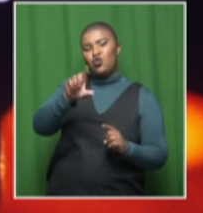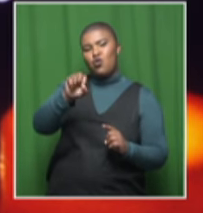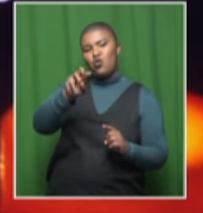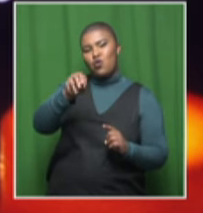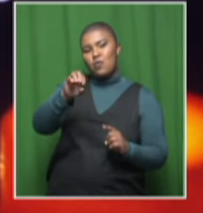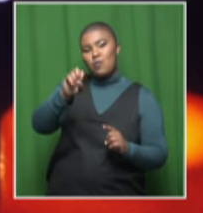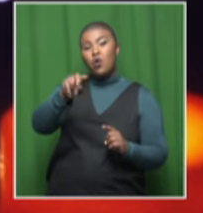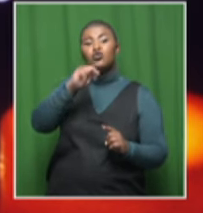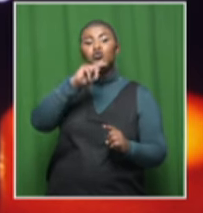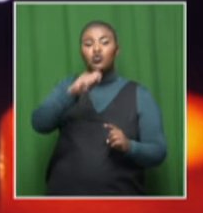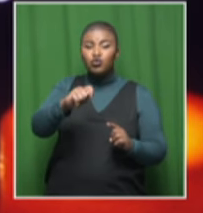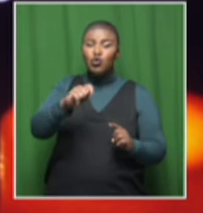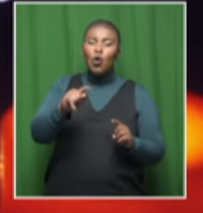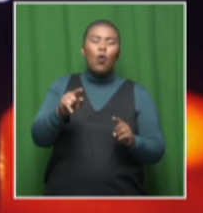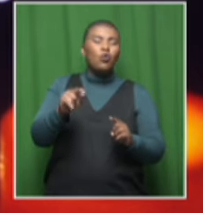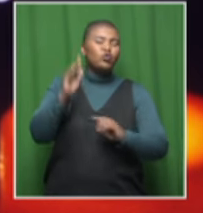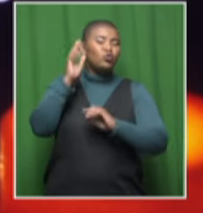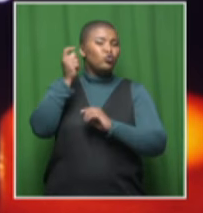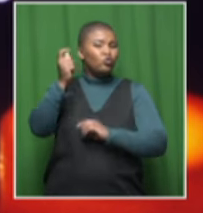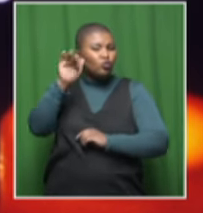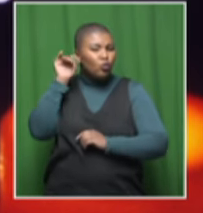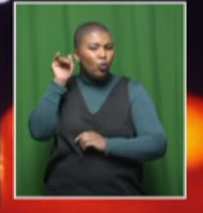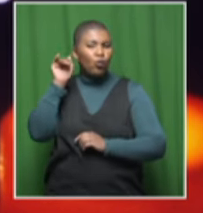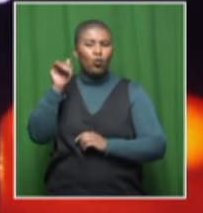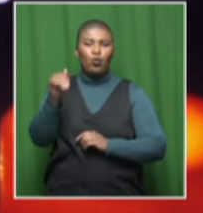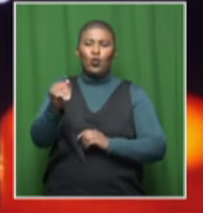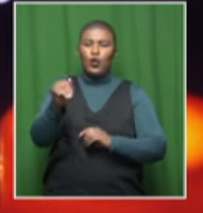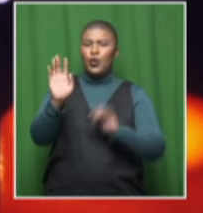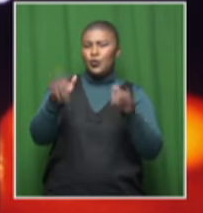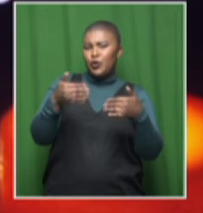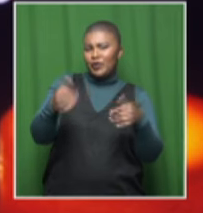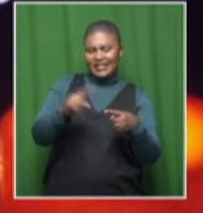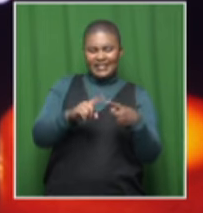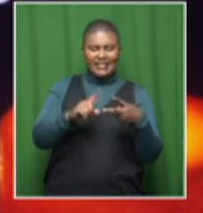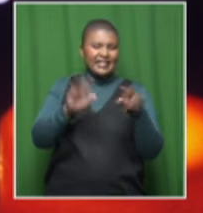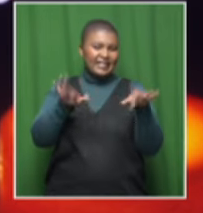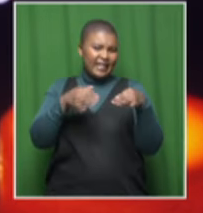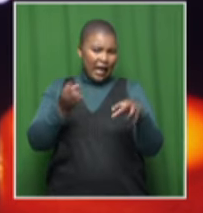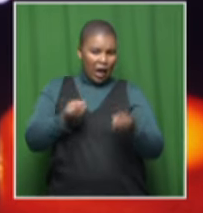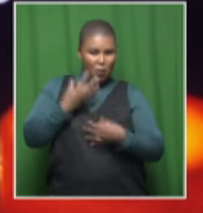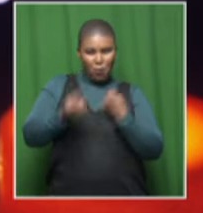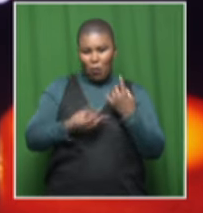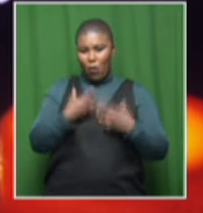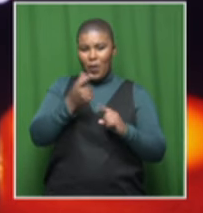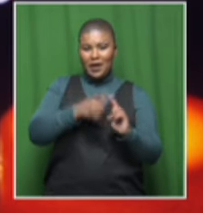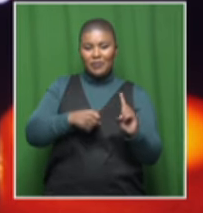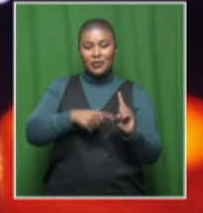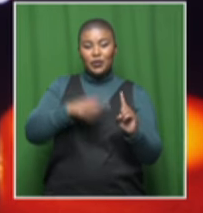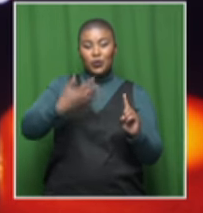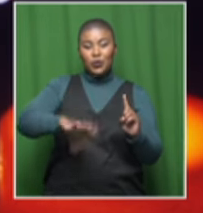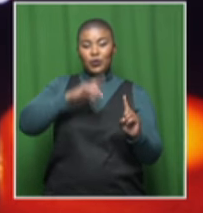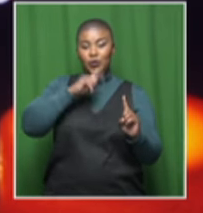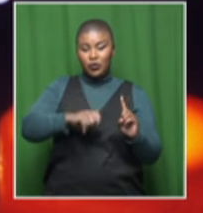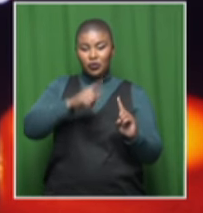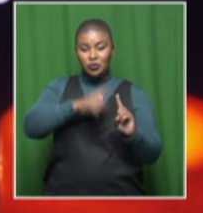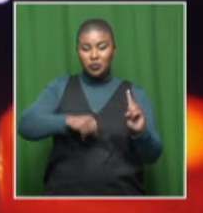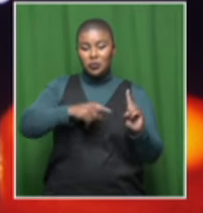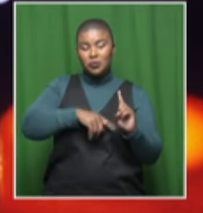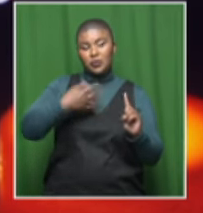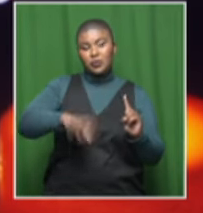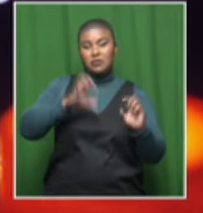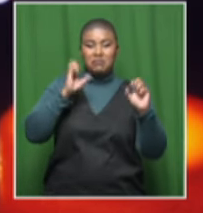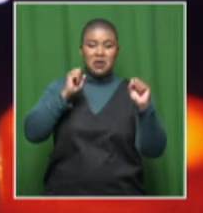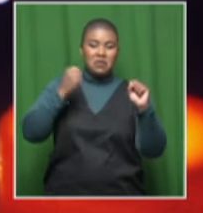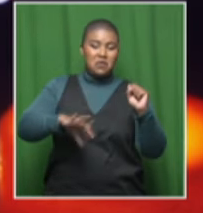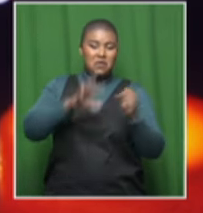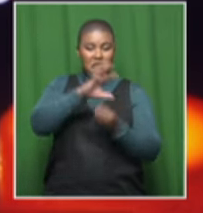a composer, Zulu classical music, a singer, a poet, something that brought joy to Prince Buthelezi when he spoke fondly